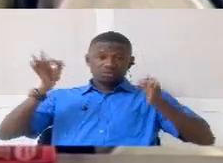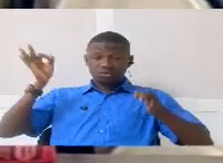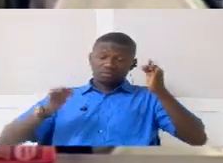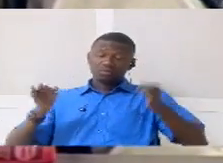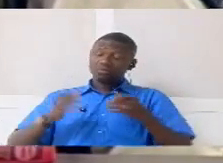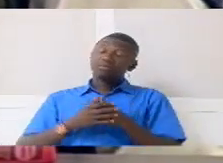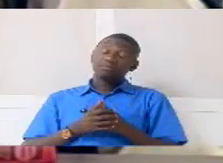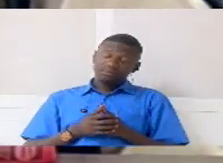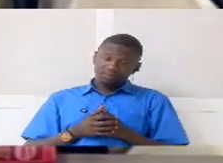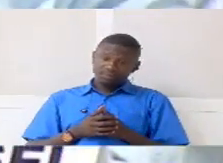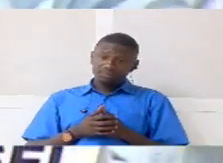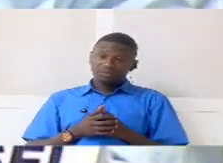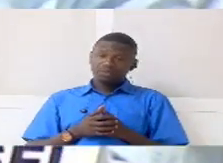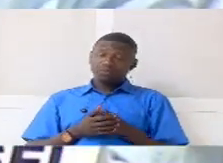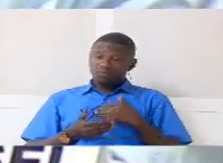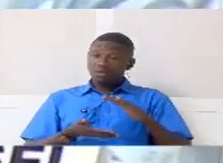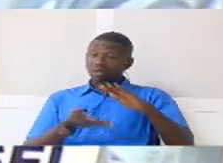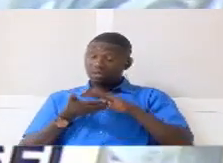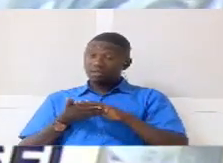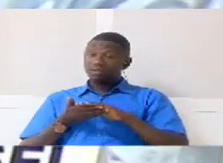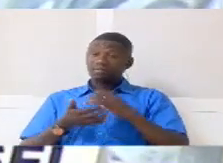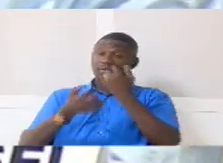prisoner received from